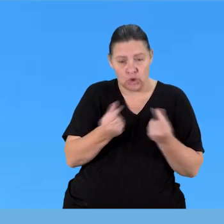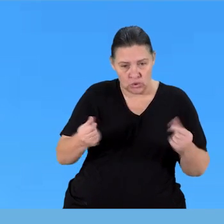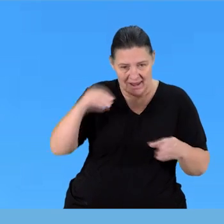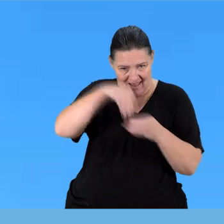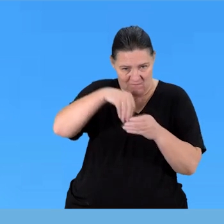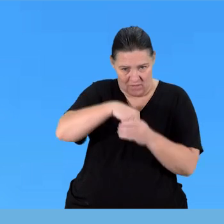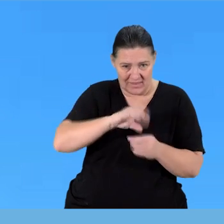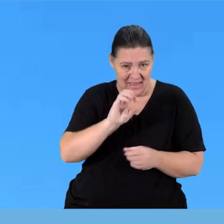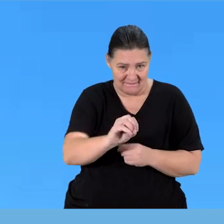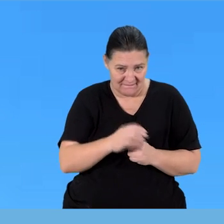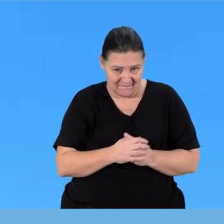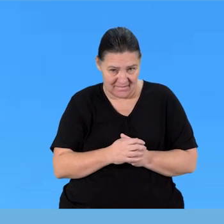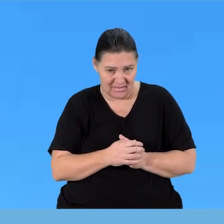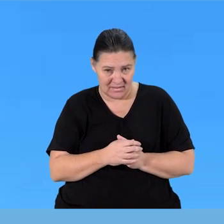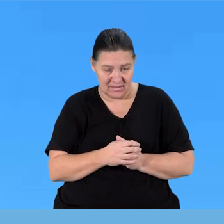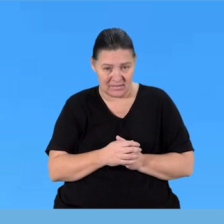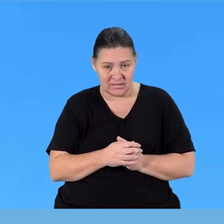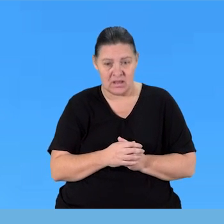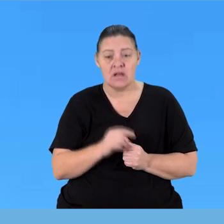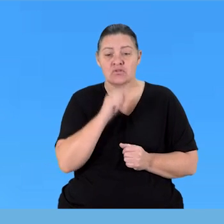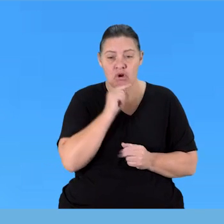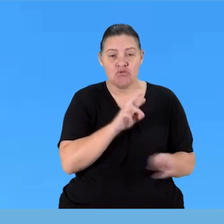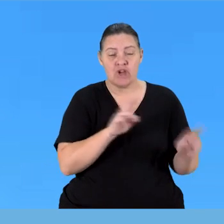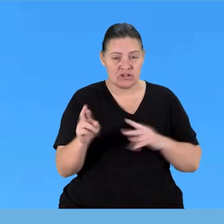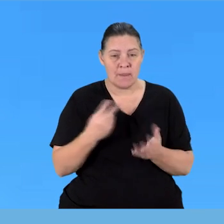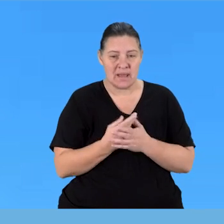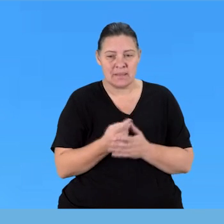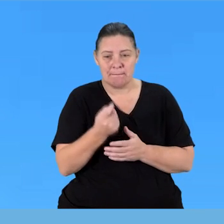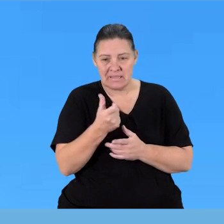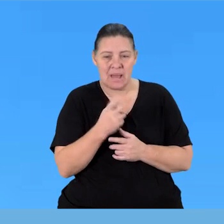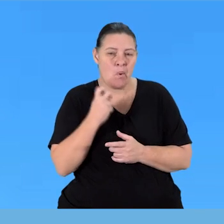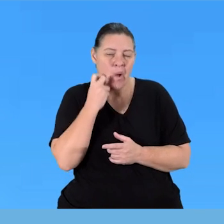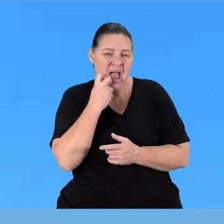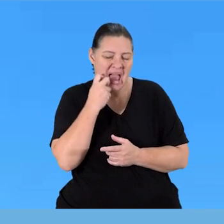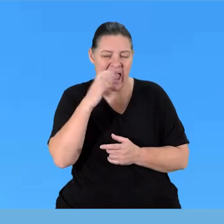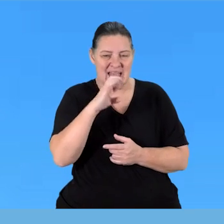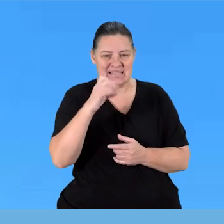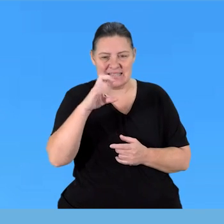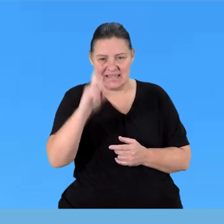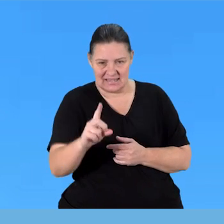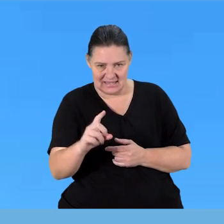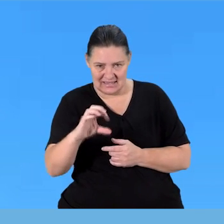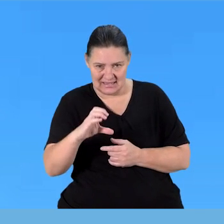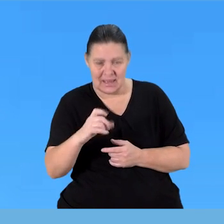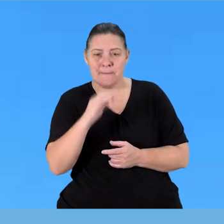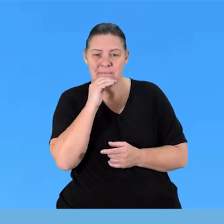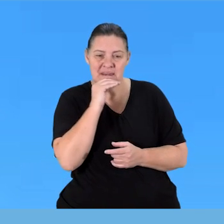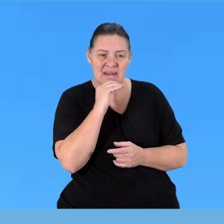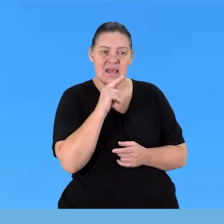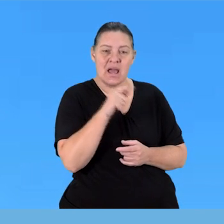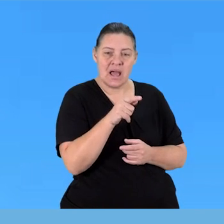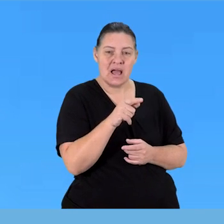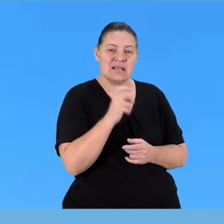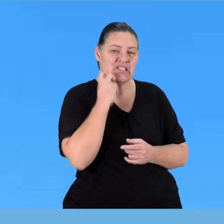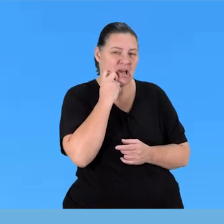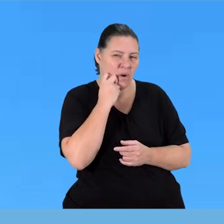a solution. And then the reaction must be slightly acidic. So the pH must be